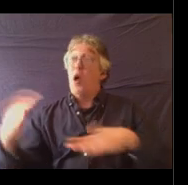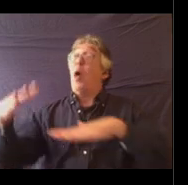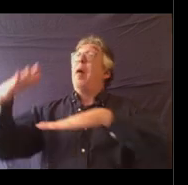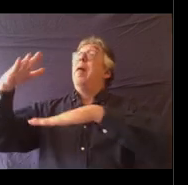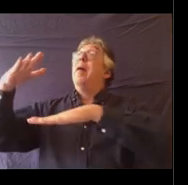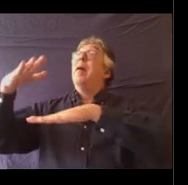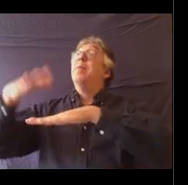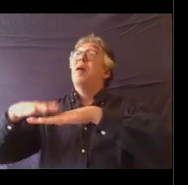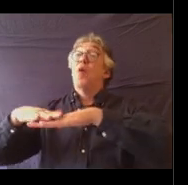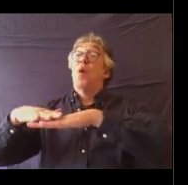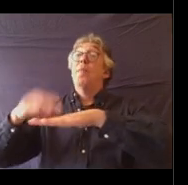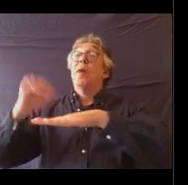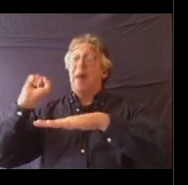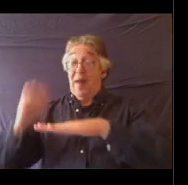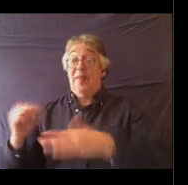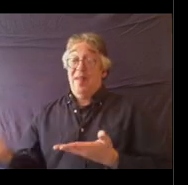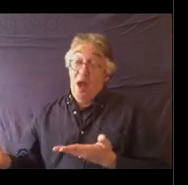to, through their